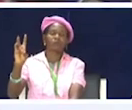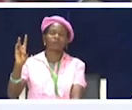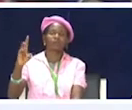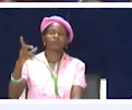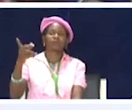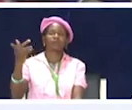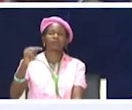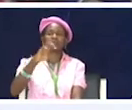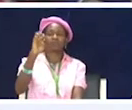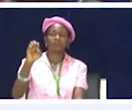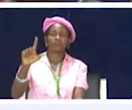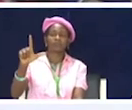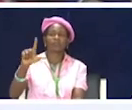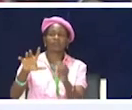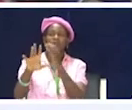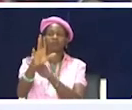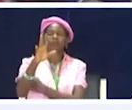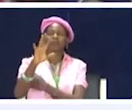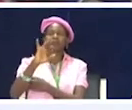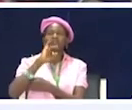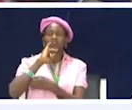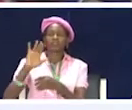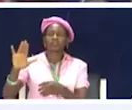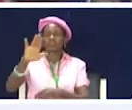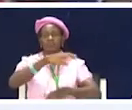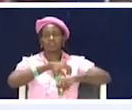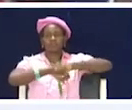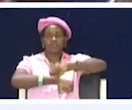27. The eternal God is thy refuge,